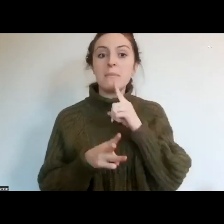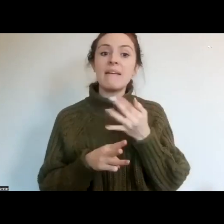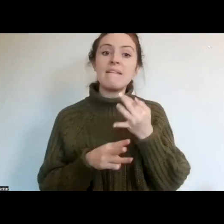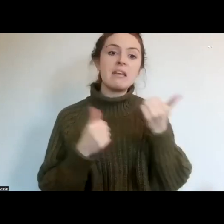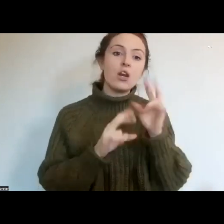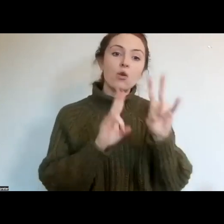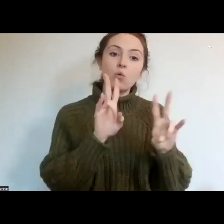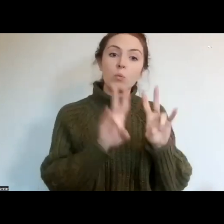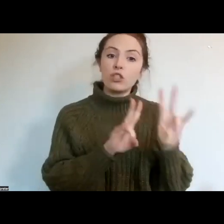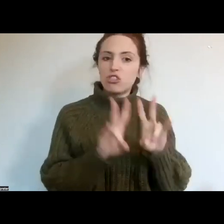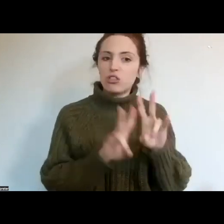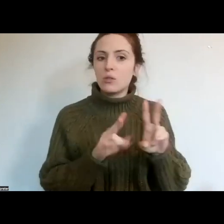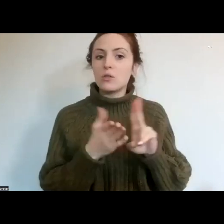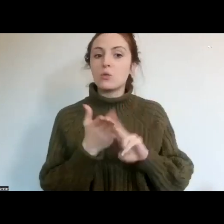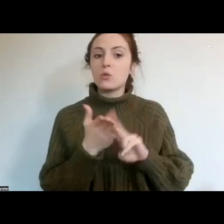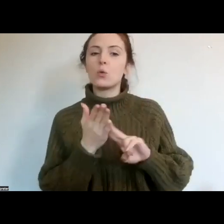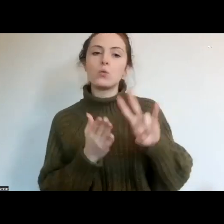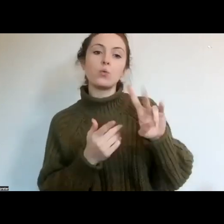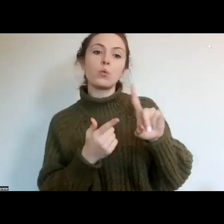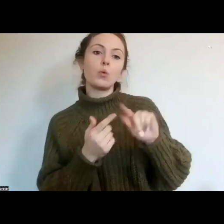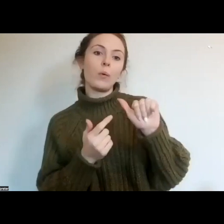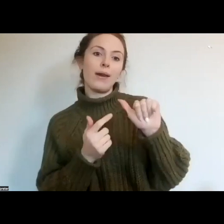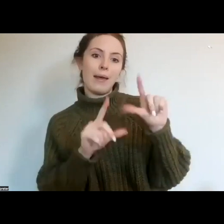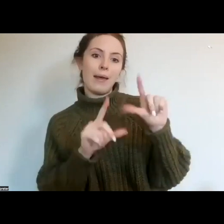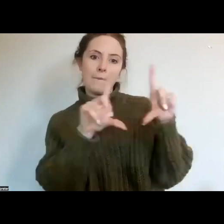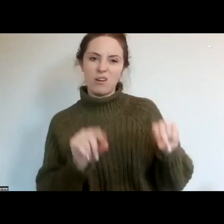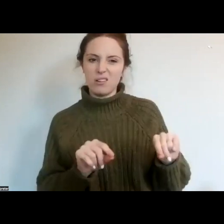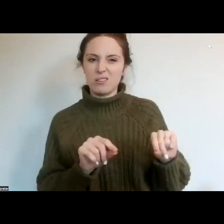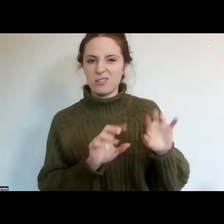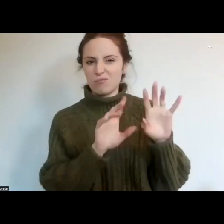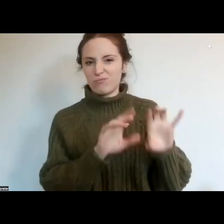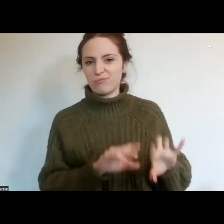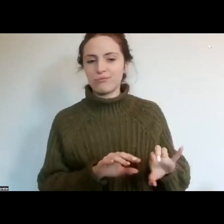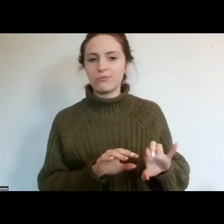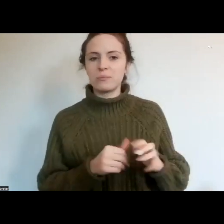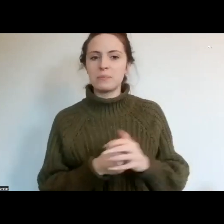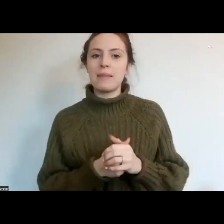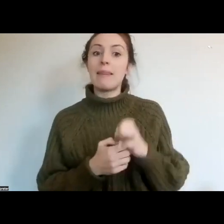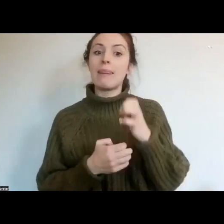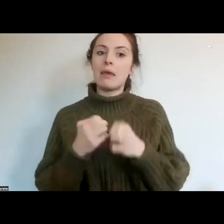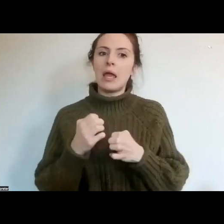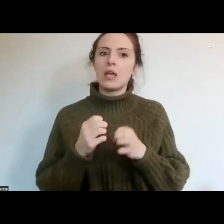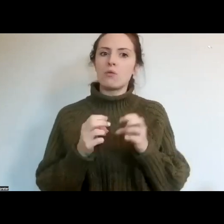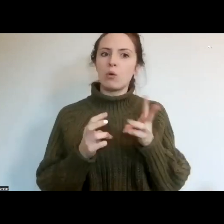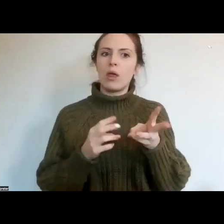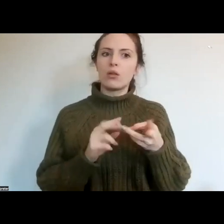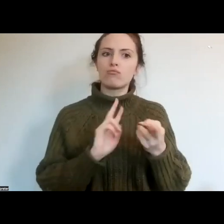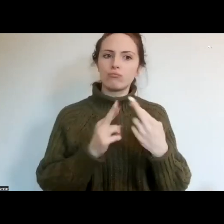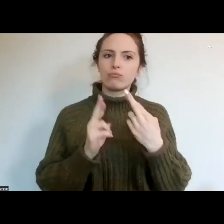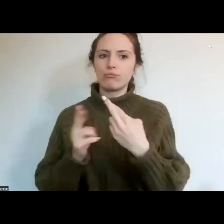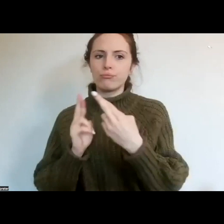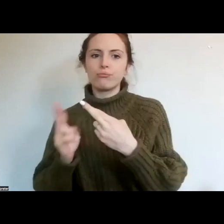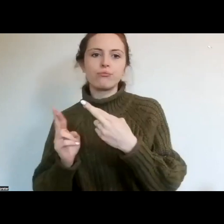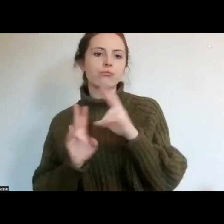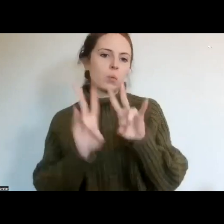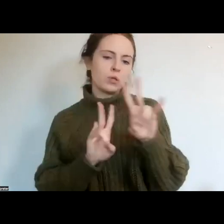the Q&A box, and we'll get to as many as we can during the panel discussion and question and answer session. The